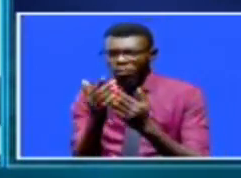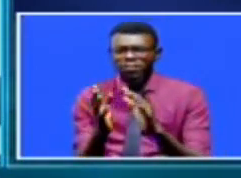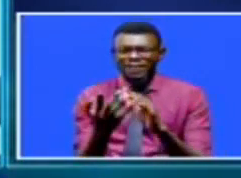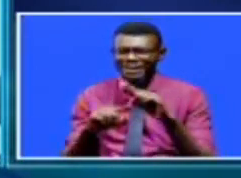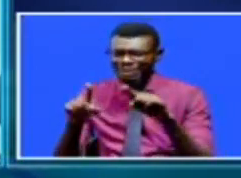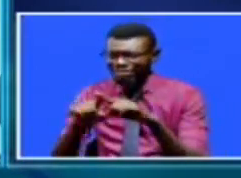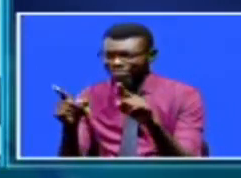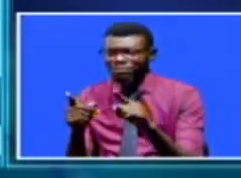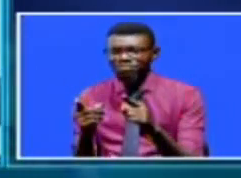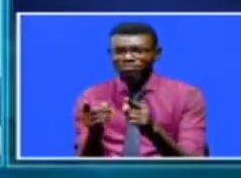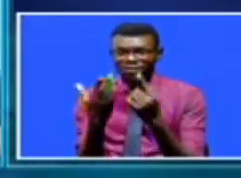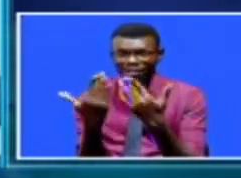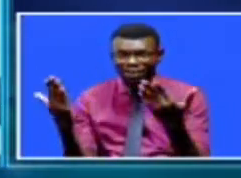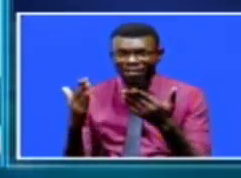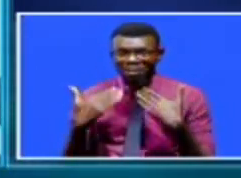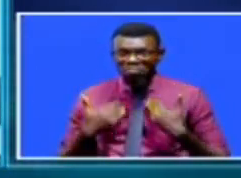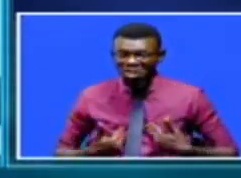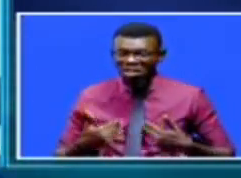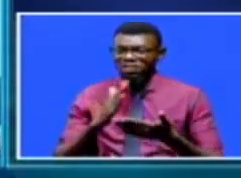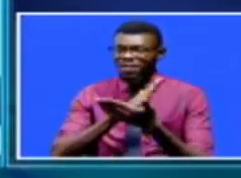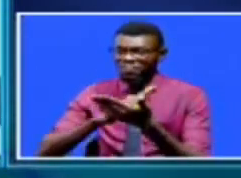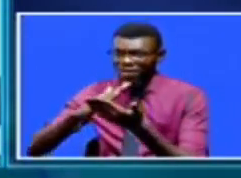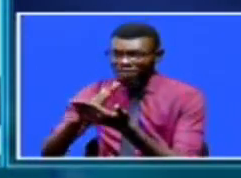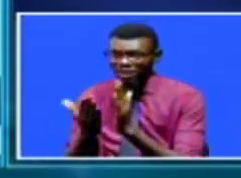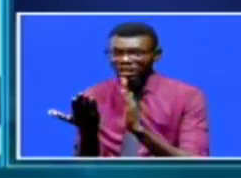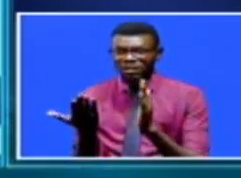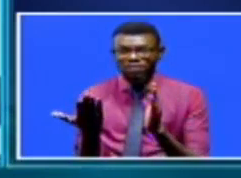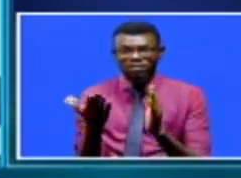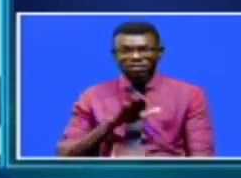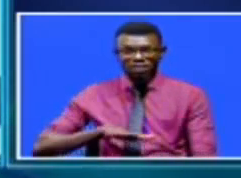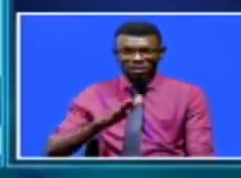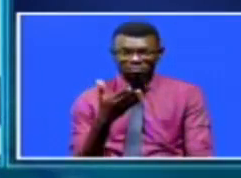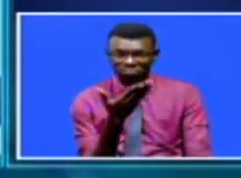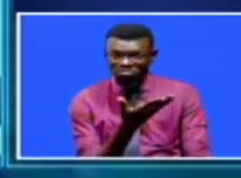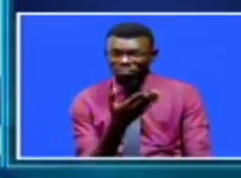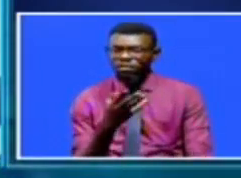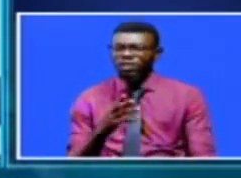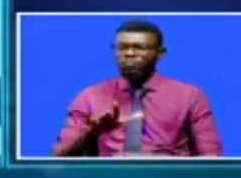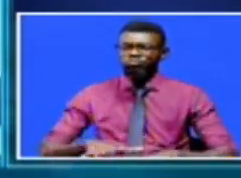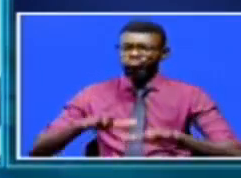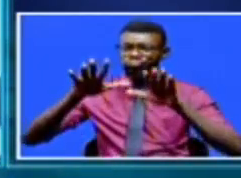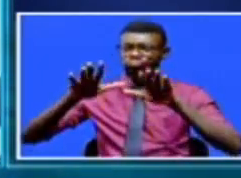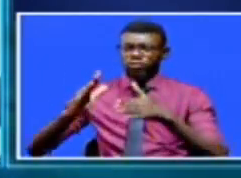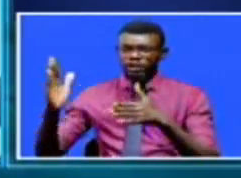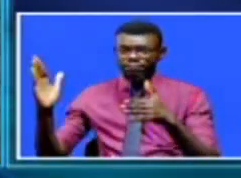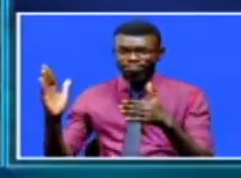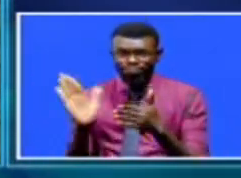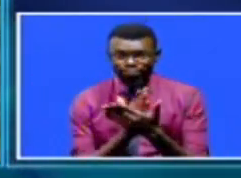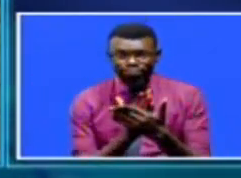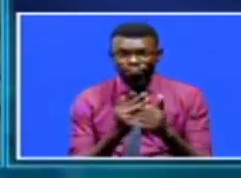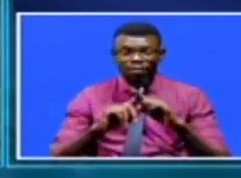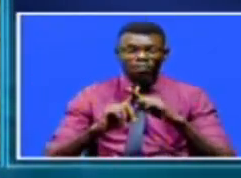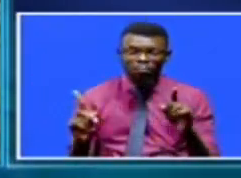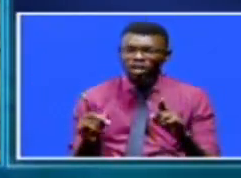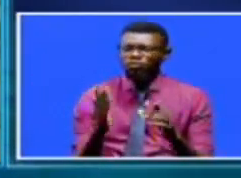parts across the section which was carried away by the floods. And we want to really